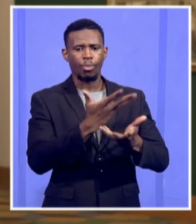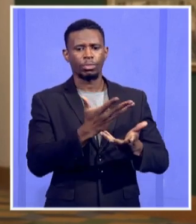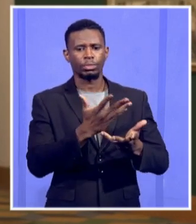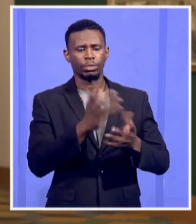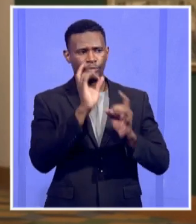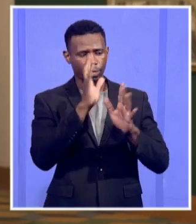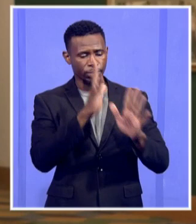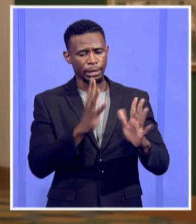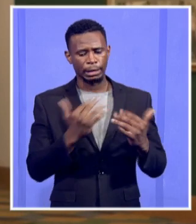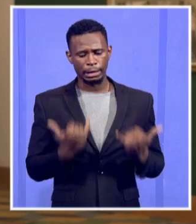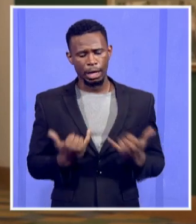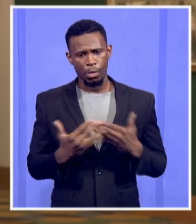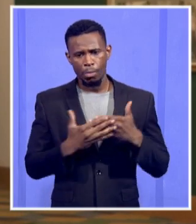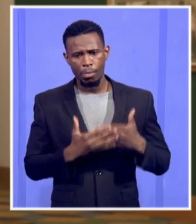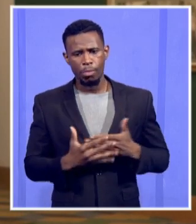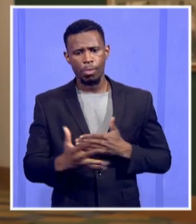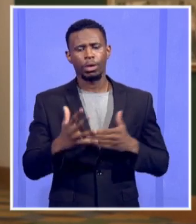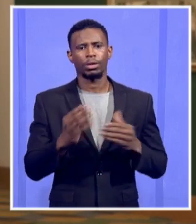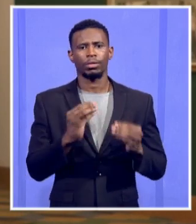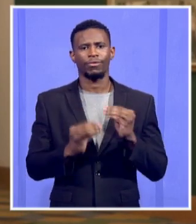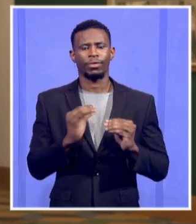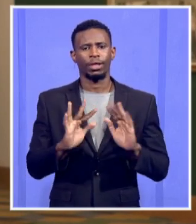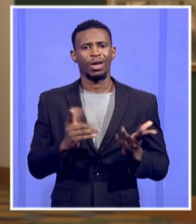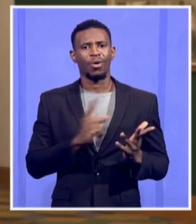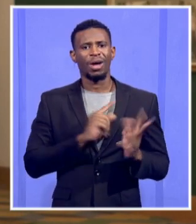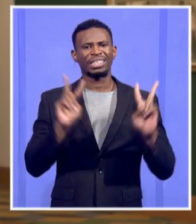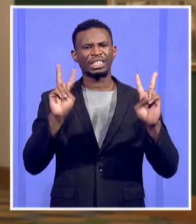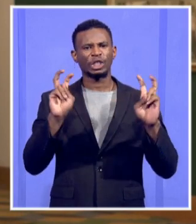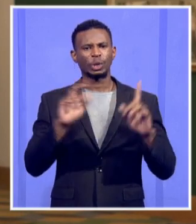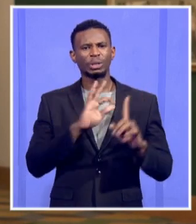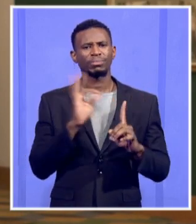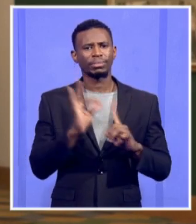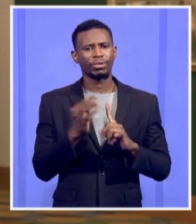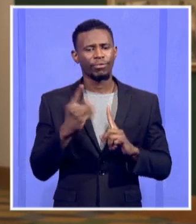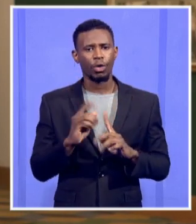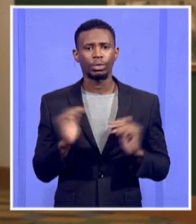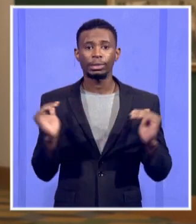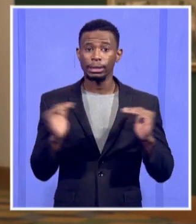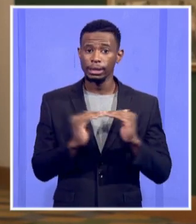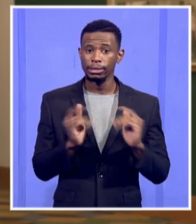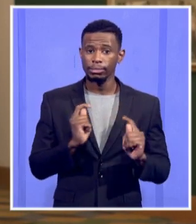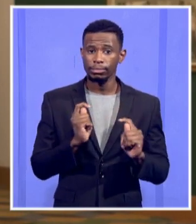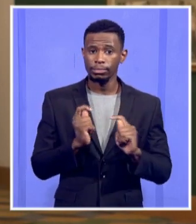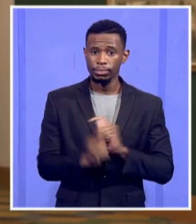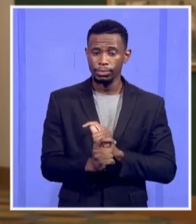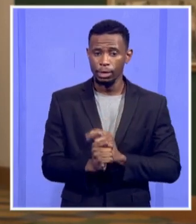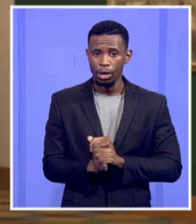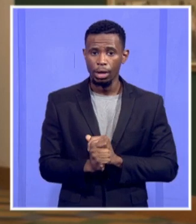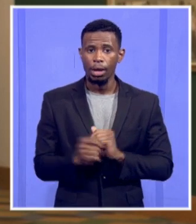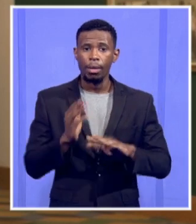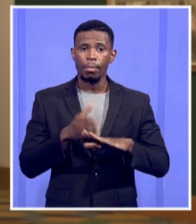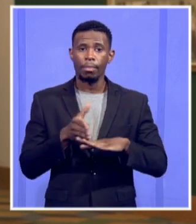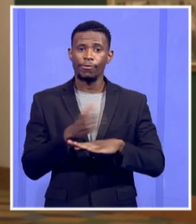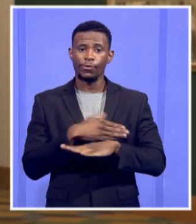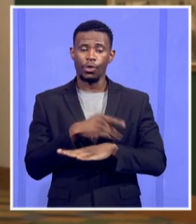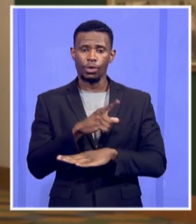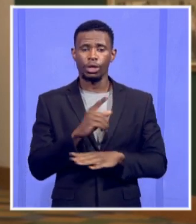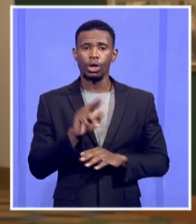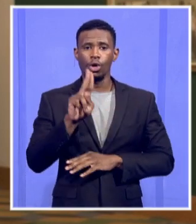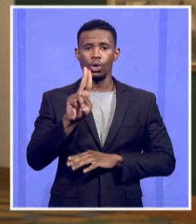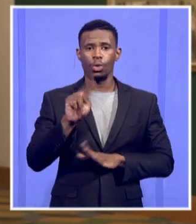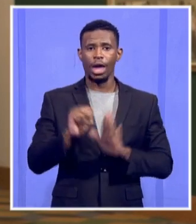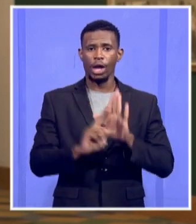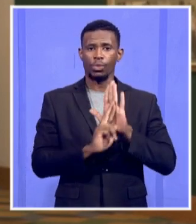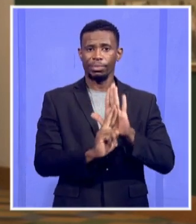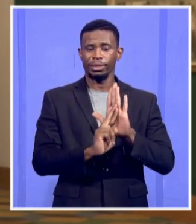proceed, particularly on the issue of just energy transition. Earlier on, the UN representative on environment in Africa